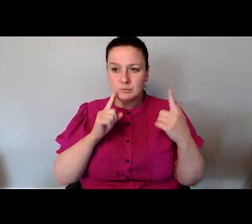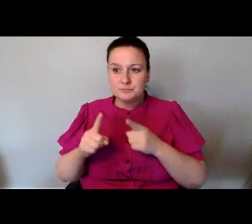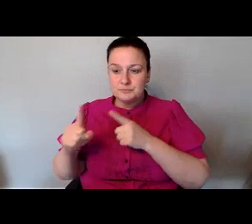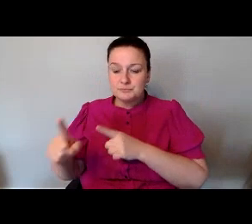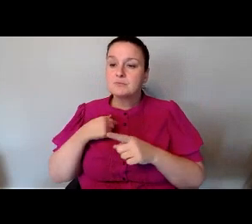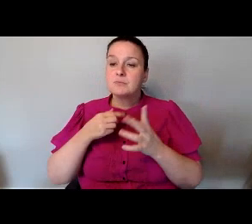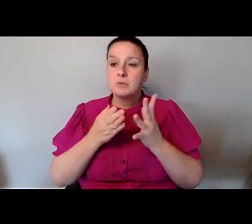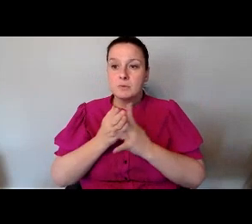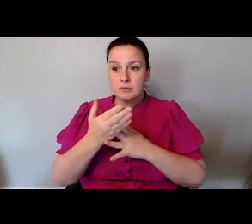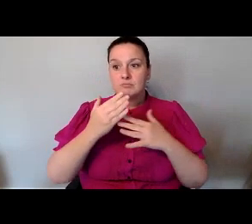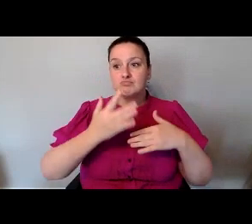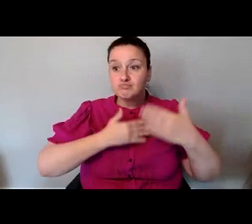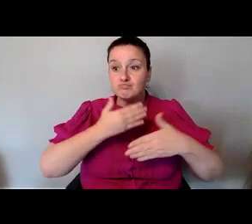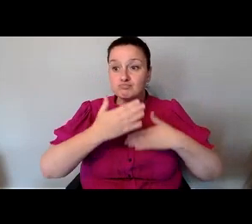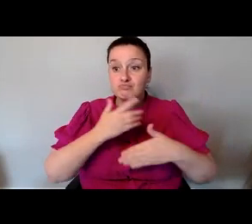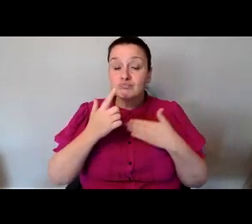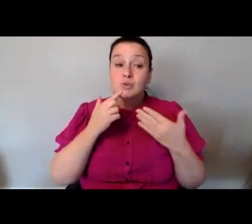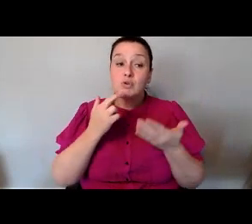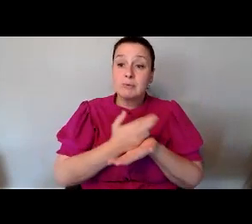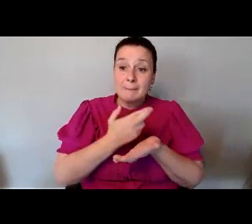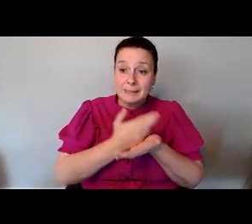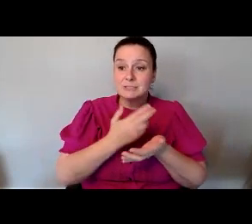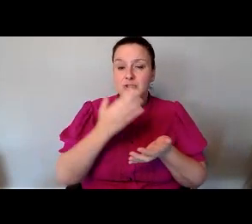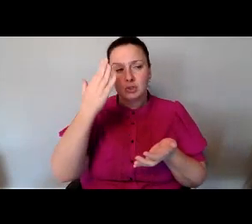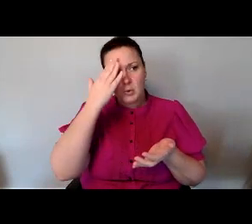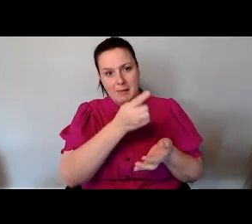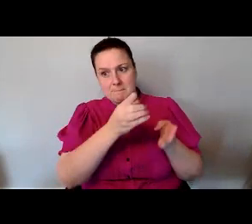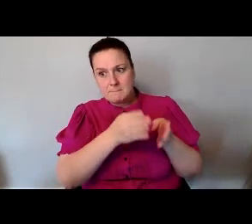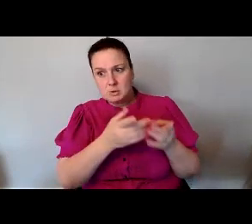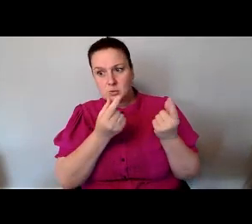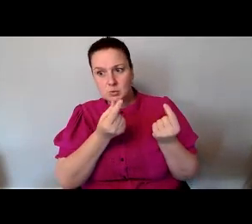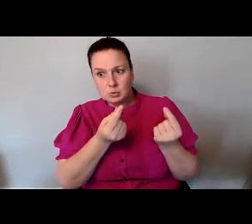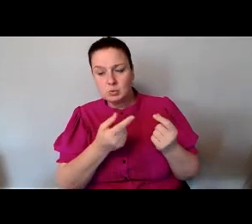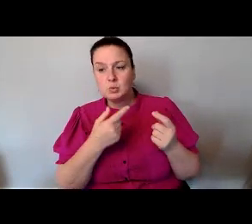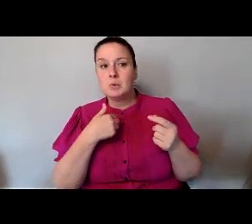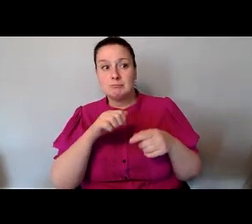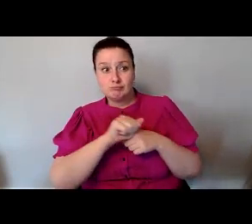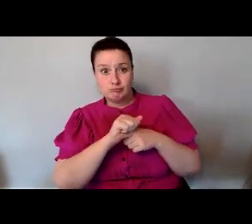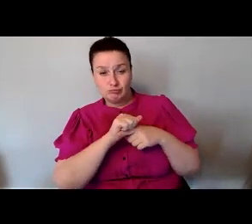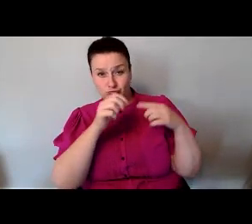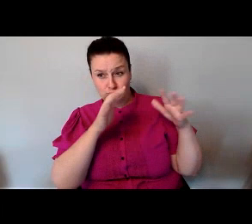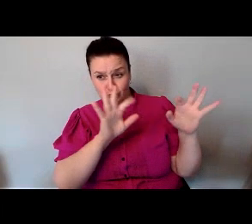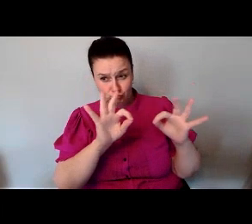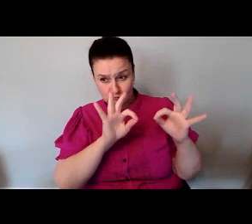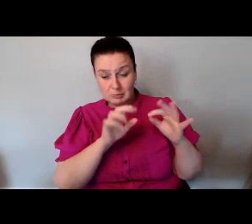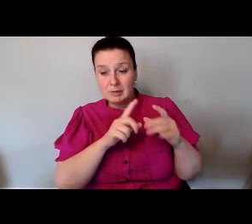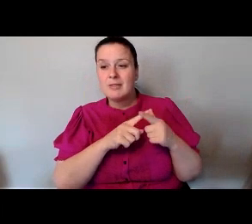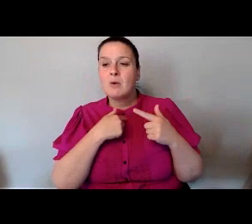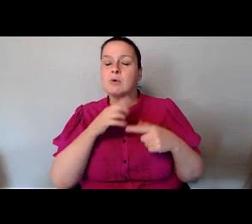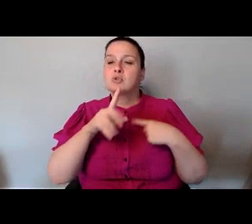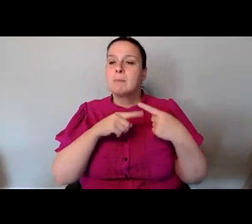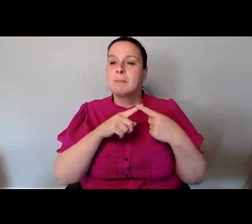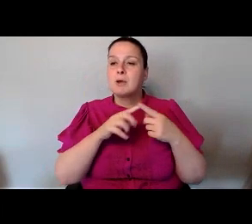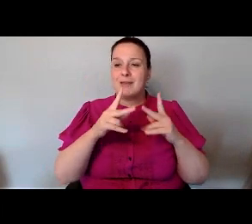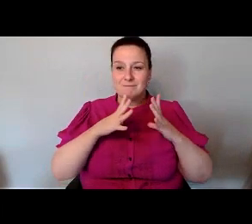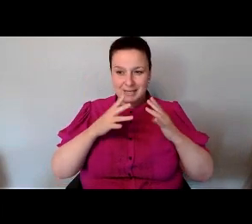the rehabilitation, we know what somebody wants to do, we've gotten the training, now we're going to talk about, okay, we're going to go to get a